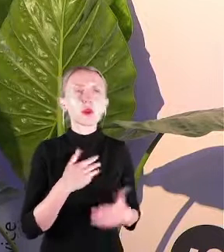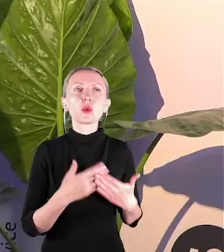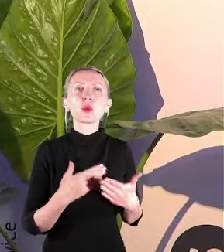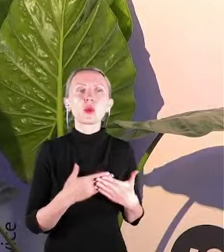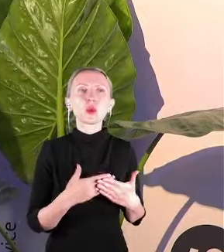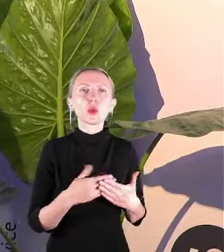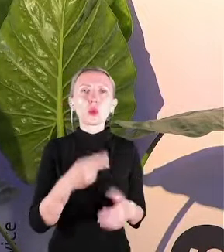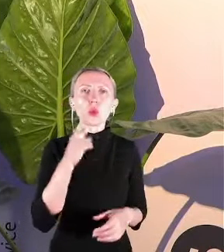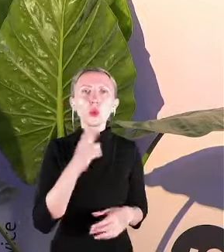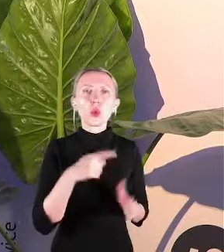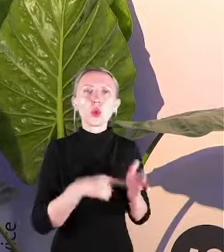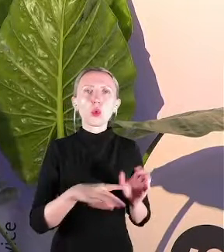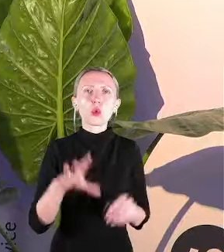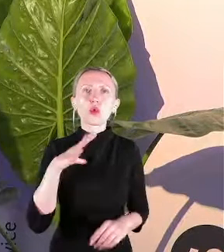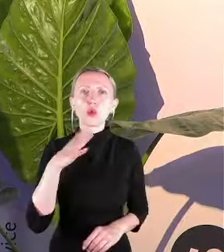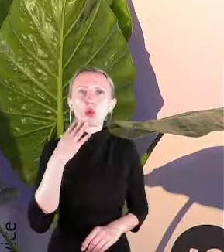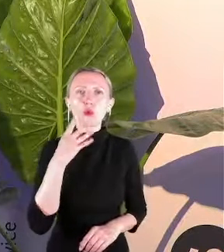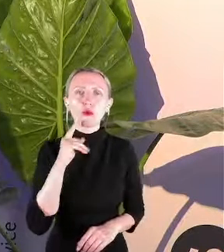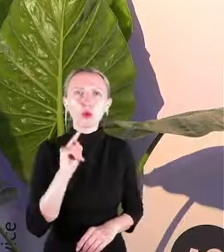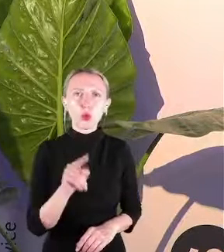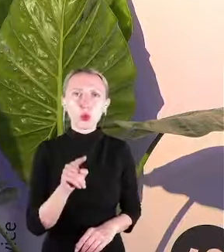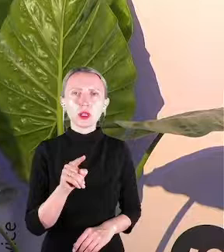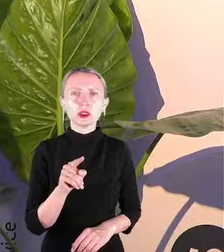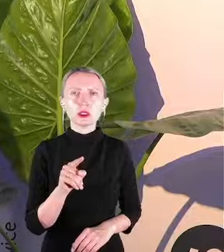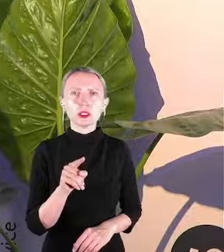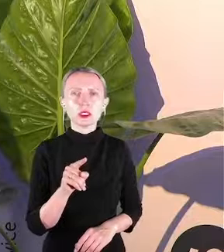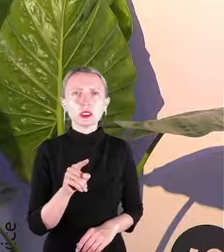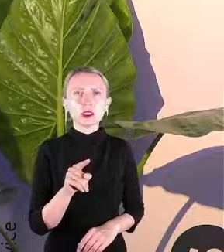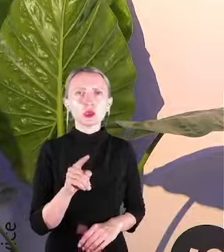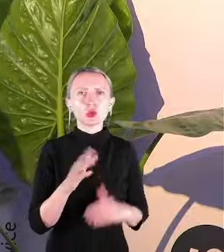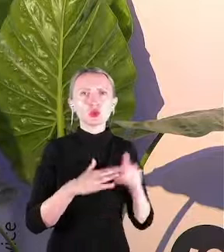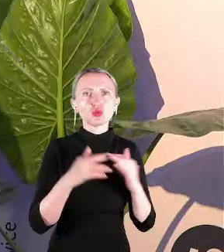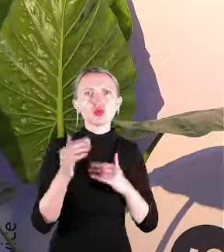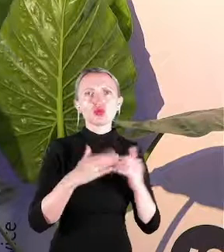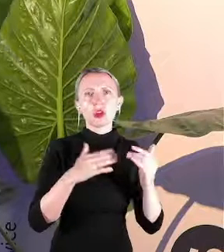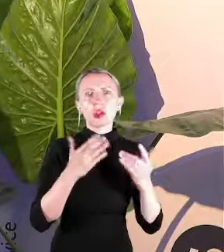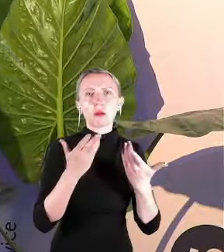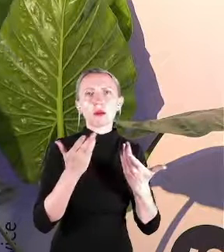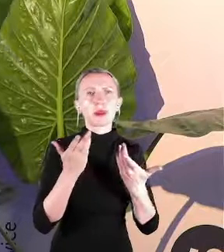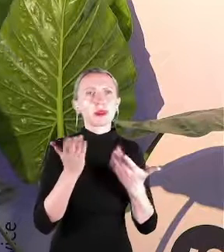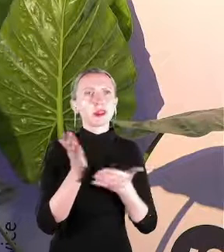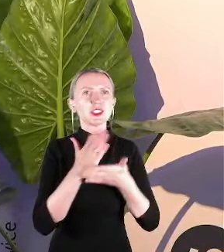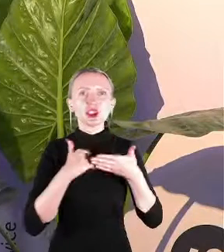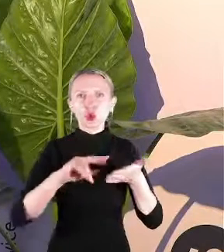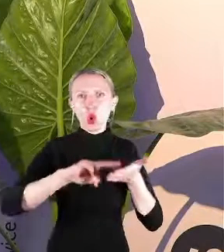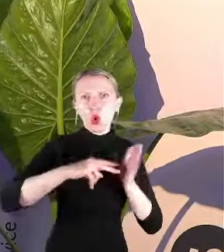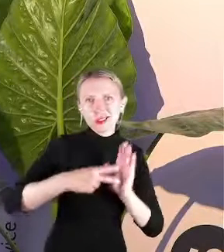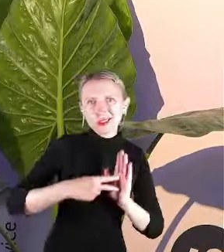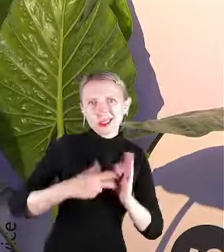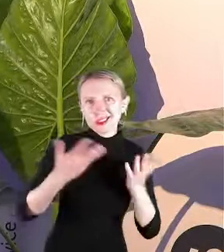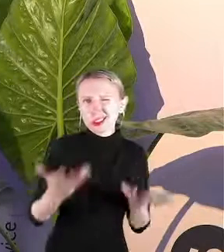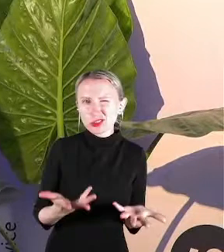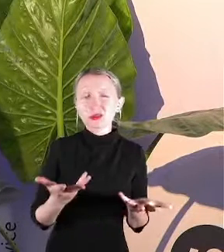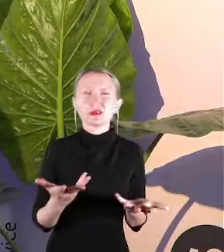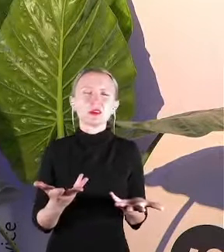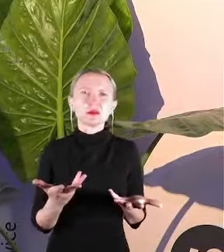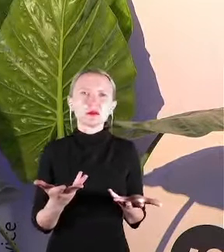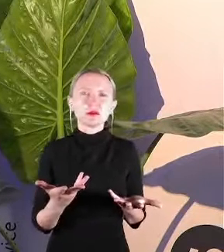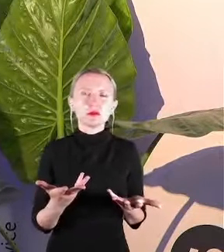as you mentioned, you build a lot of these logistic parks or like logistic centers. So it's basically